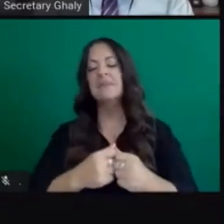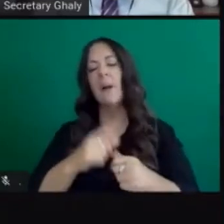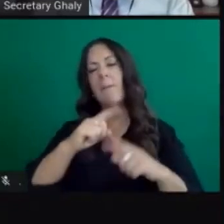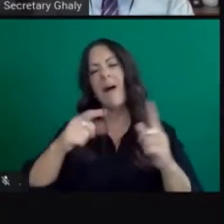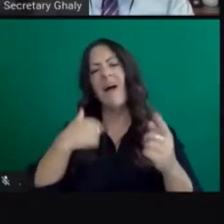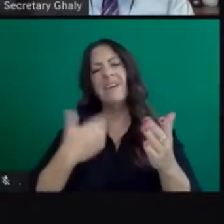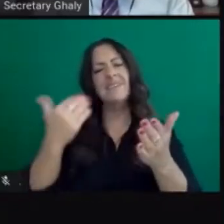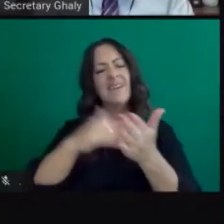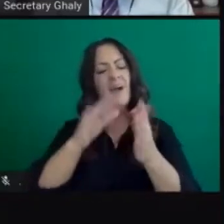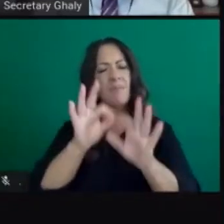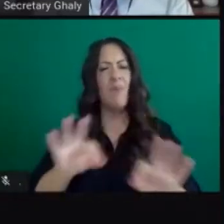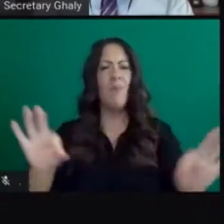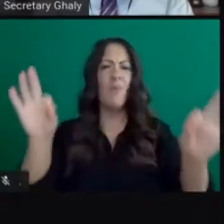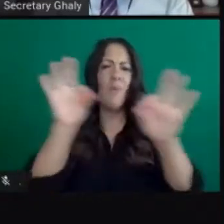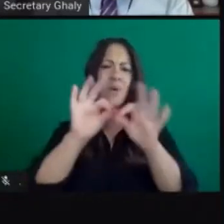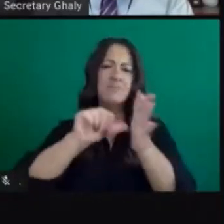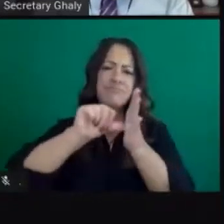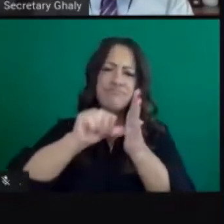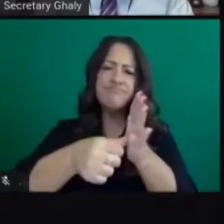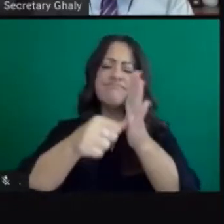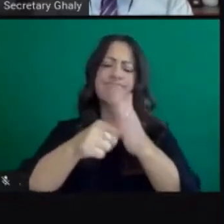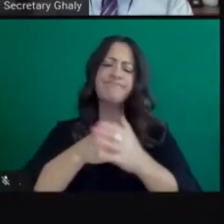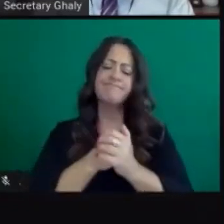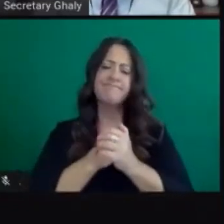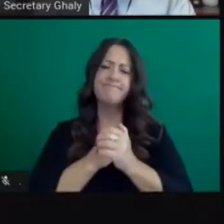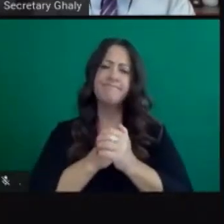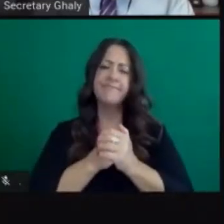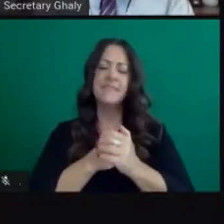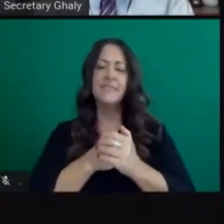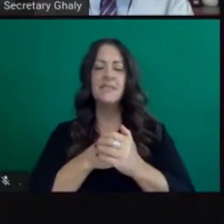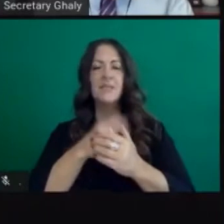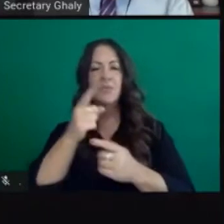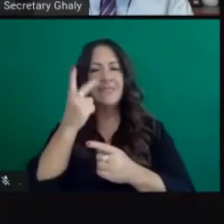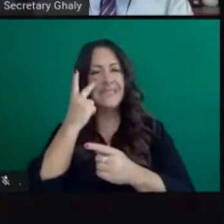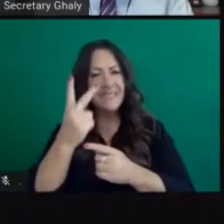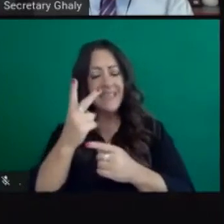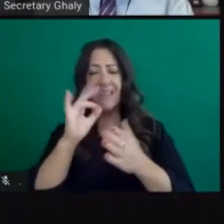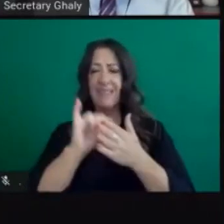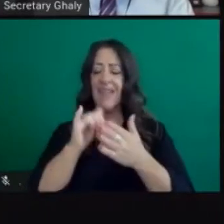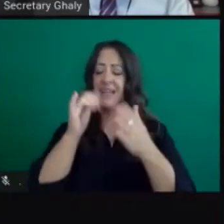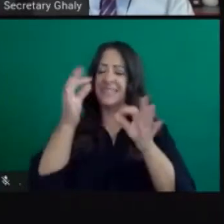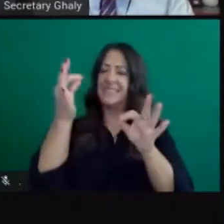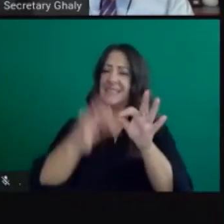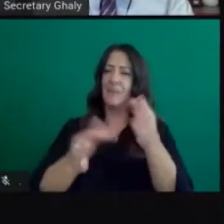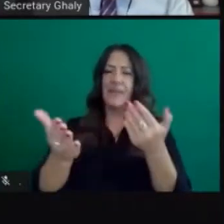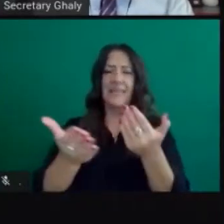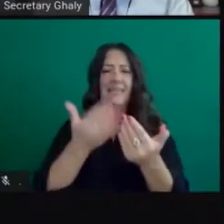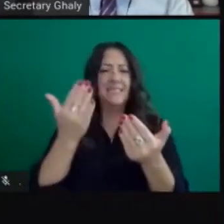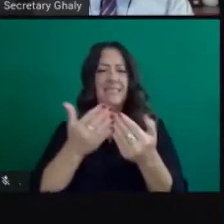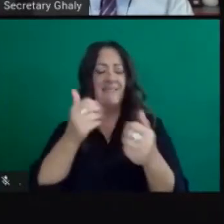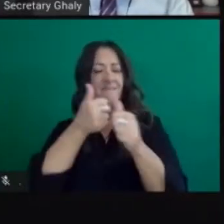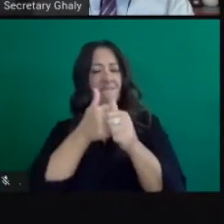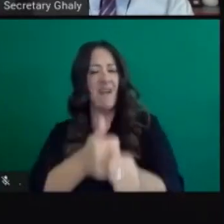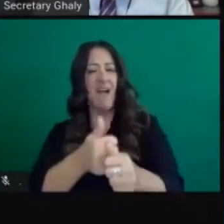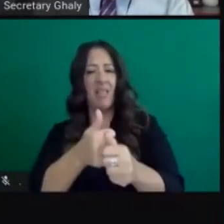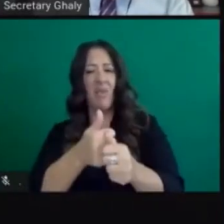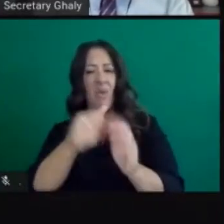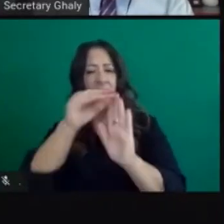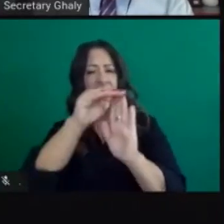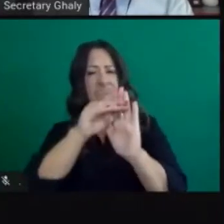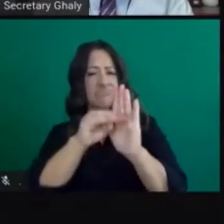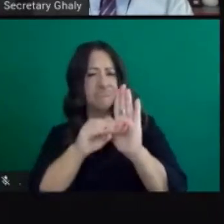emphasizing, as we see increased movement in our tiering, the importance of these simple tools that we